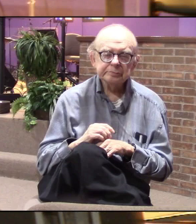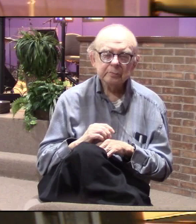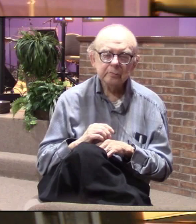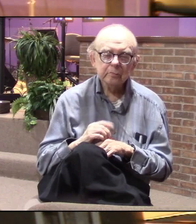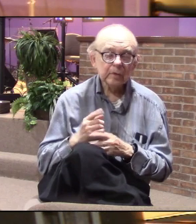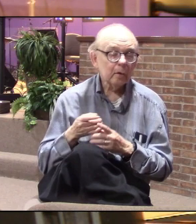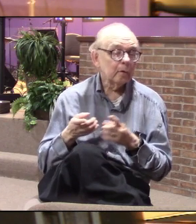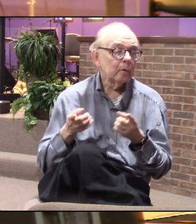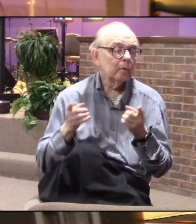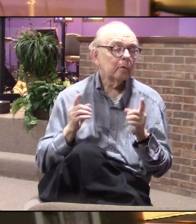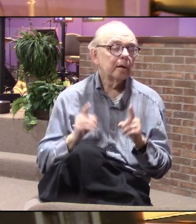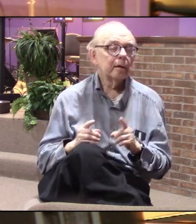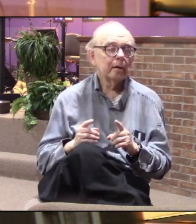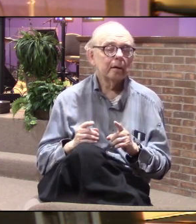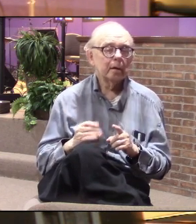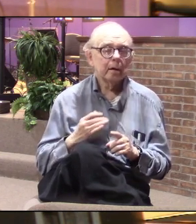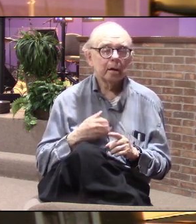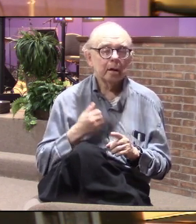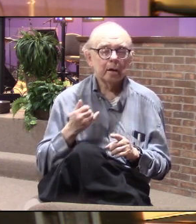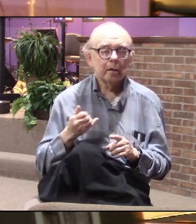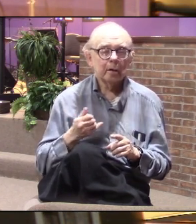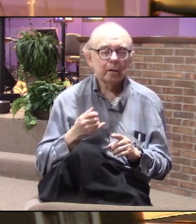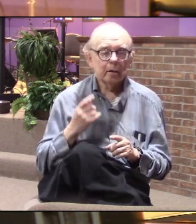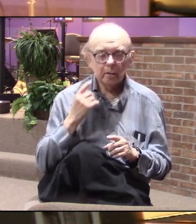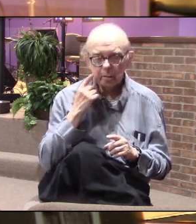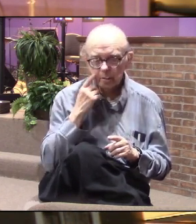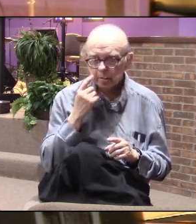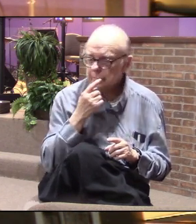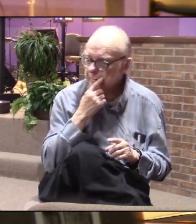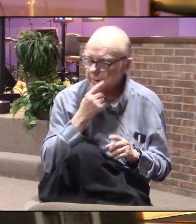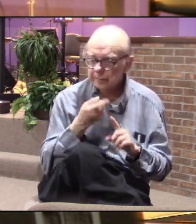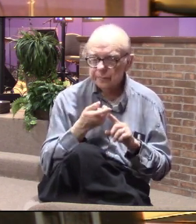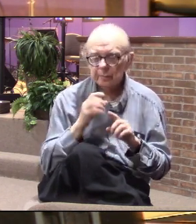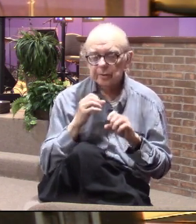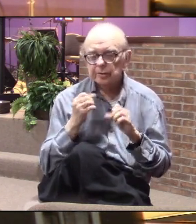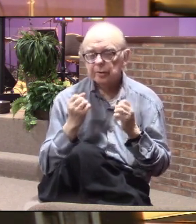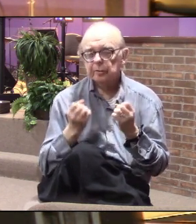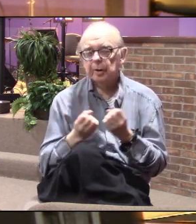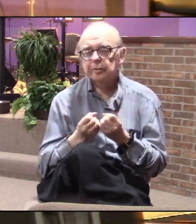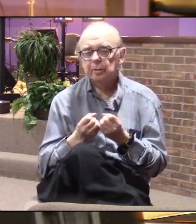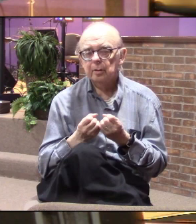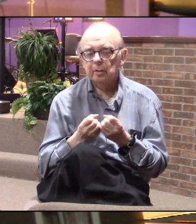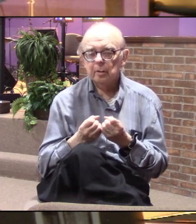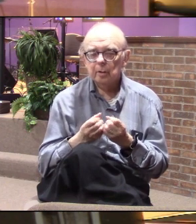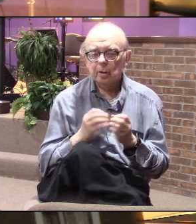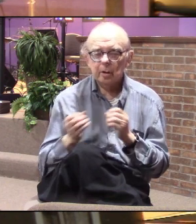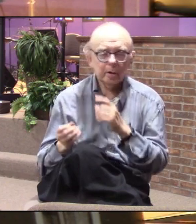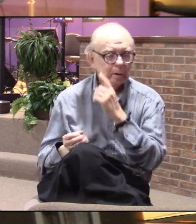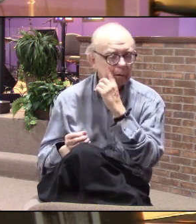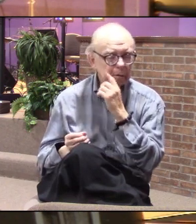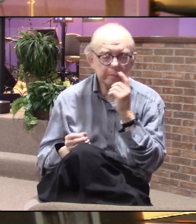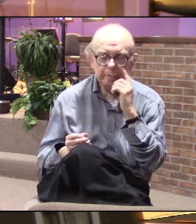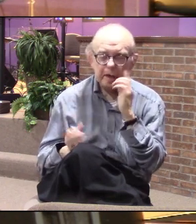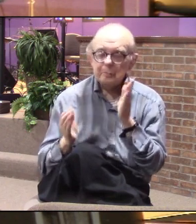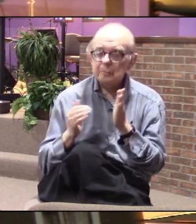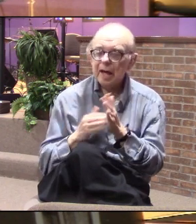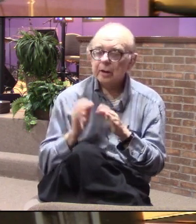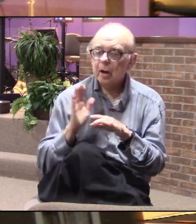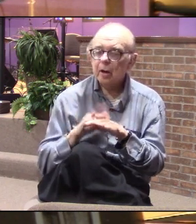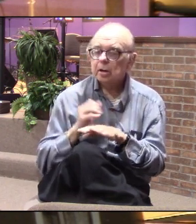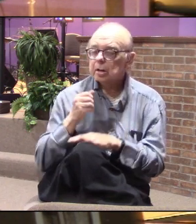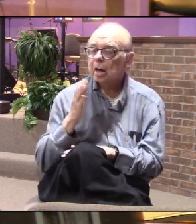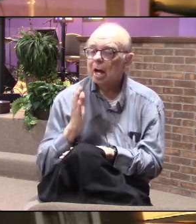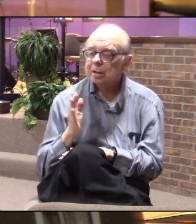What happened? Jonah took his eyes off of his situation and put his eyes back on God.